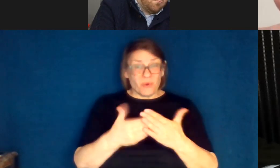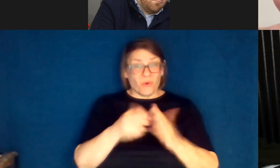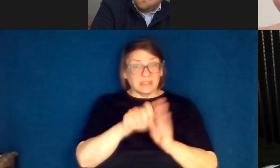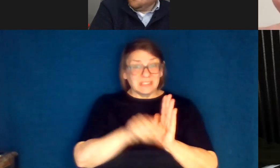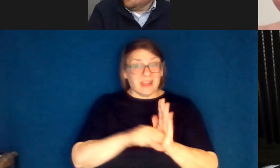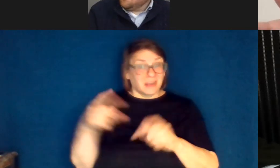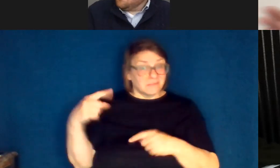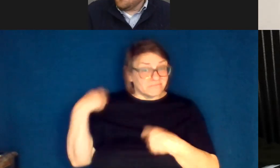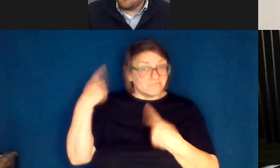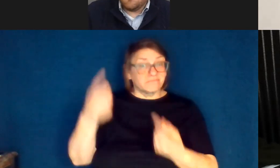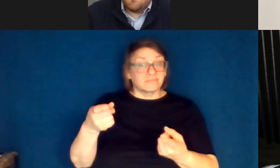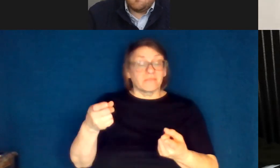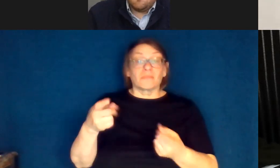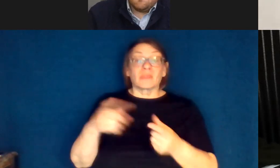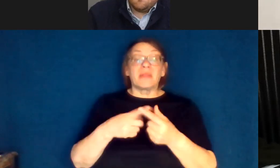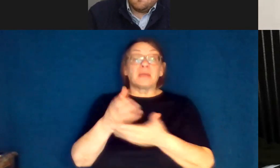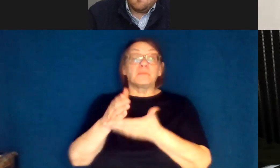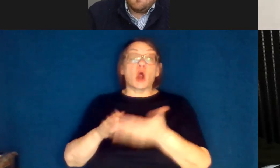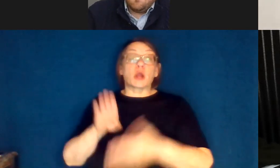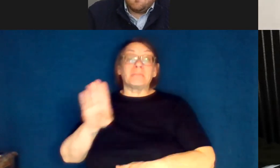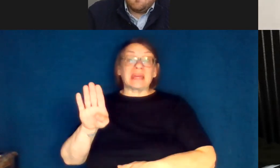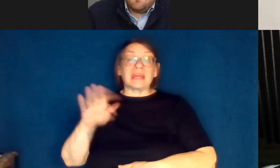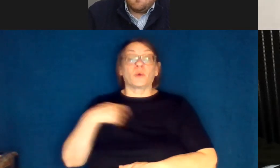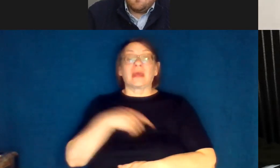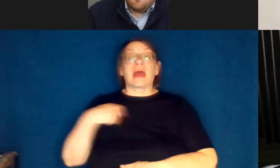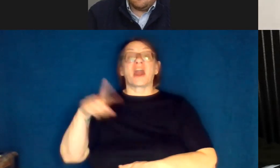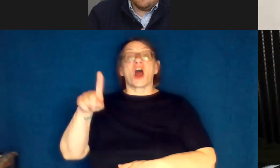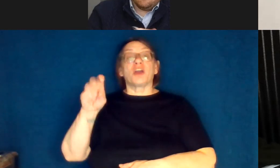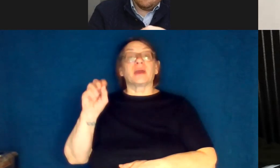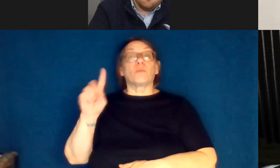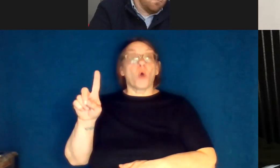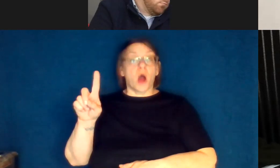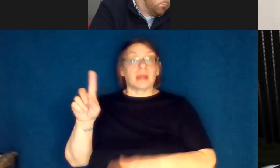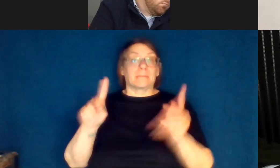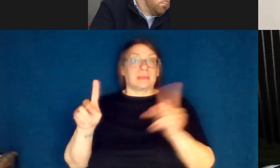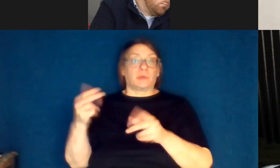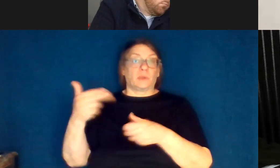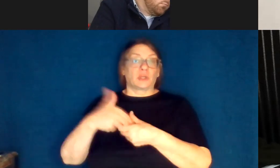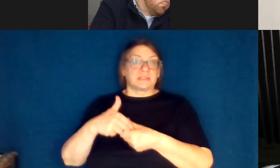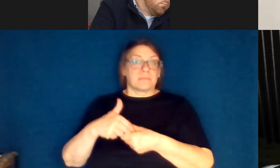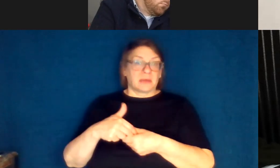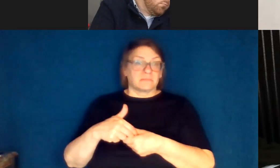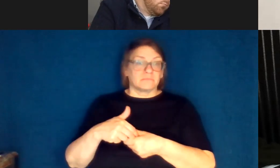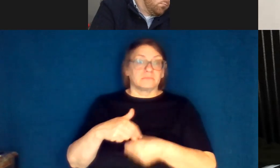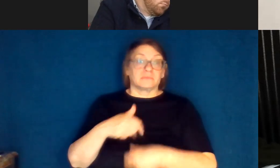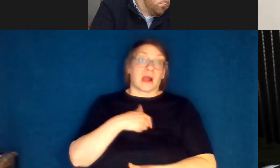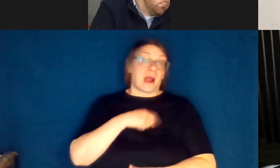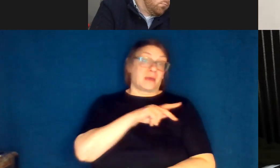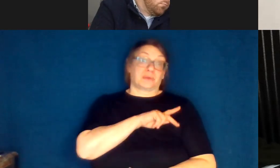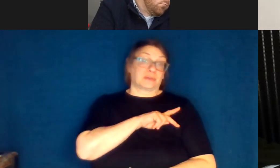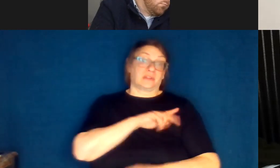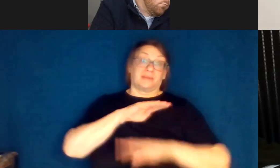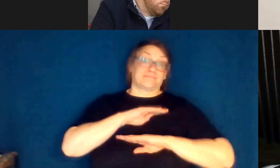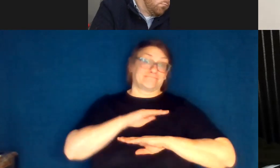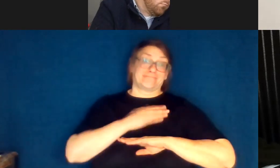this community. And then for part B, we had 101 individuals participate. So I personally am really happy with